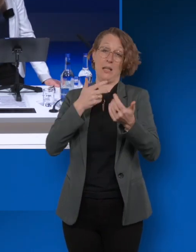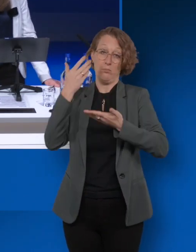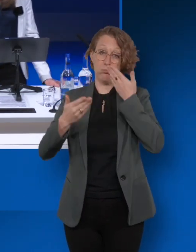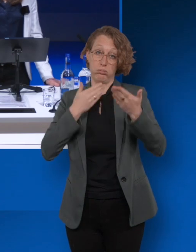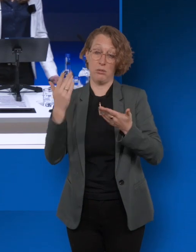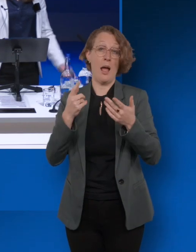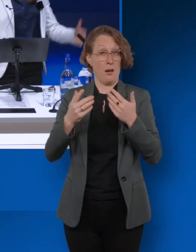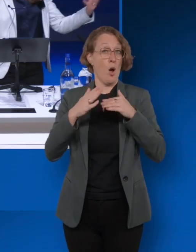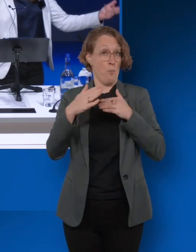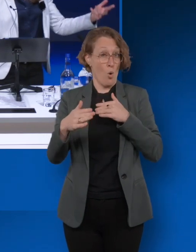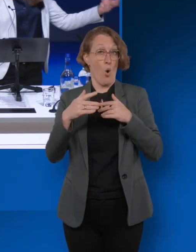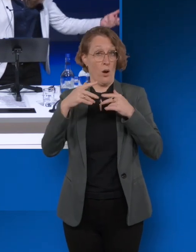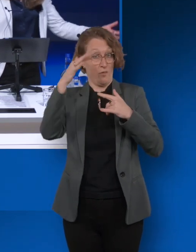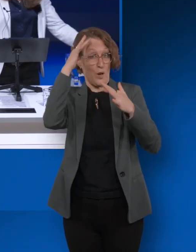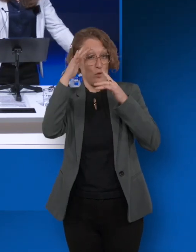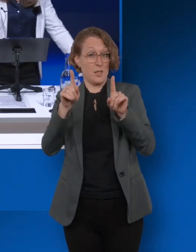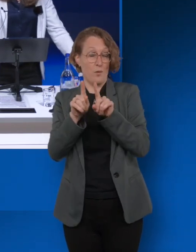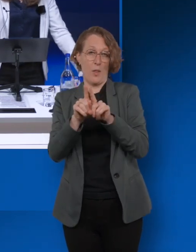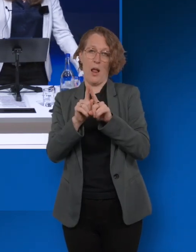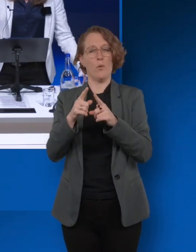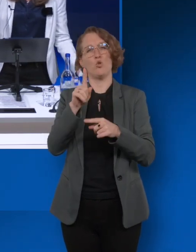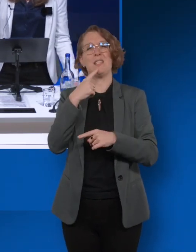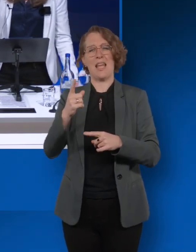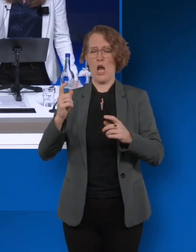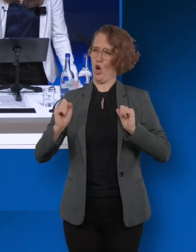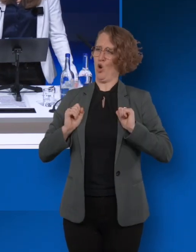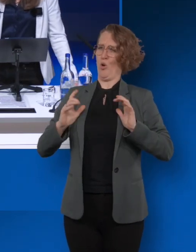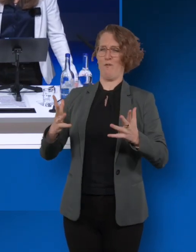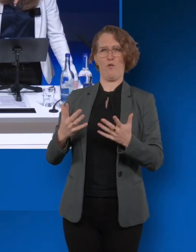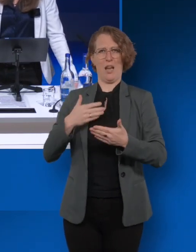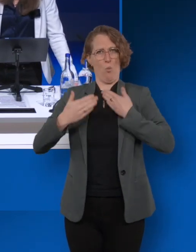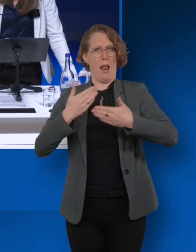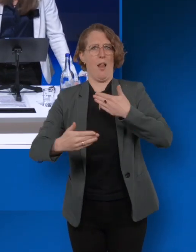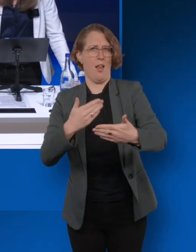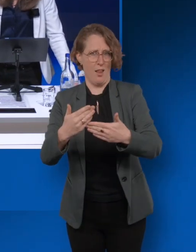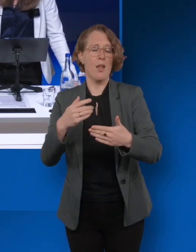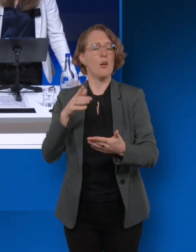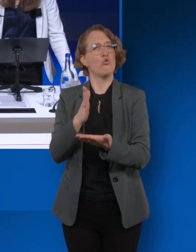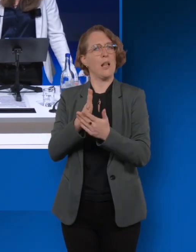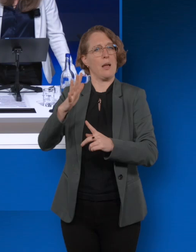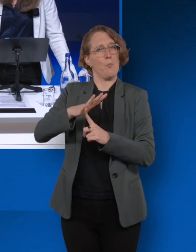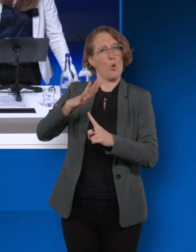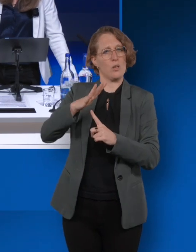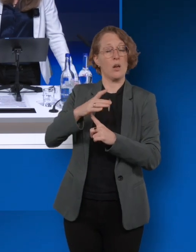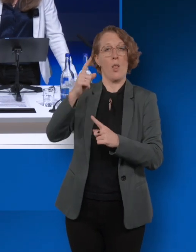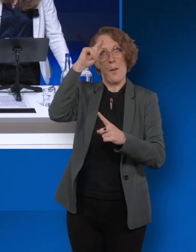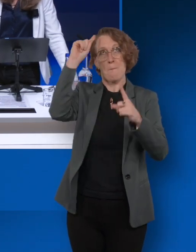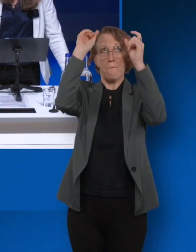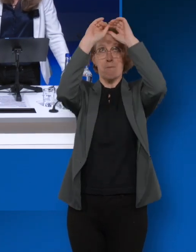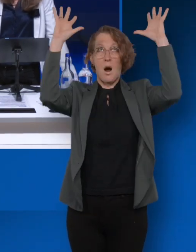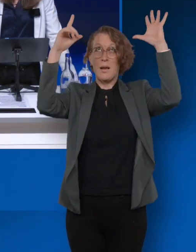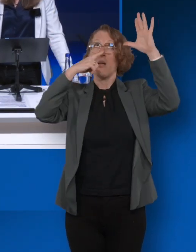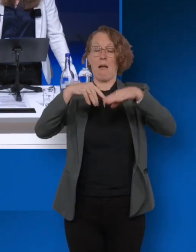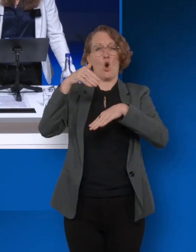scientists today who defend things like free will on the basis of there being a mind that is distinct and can bring about